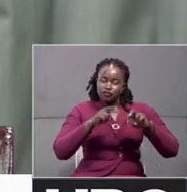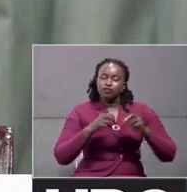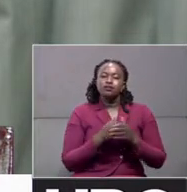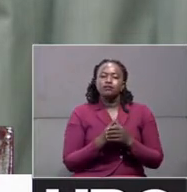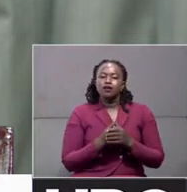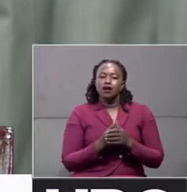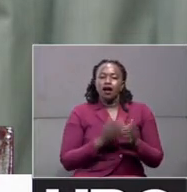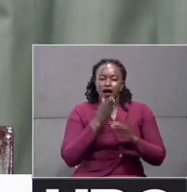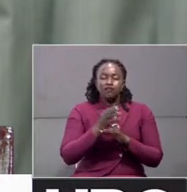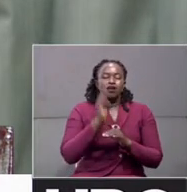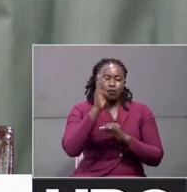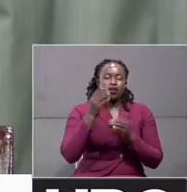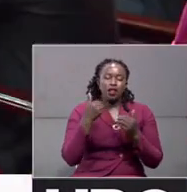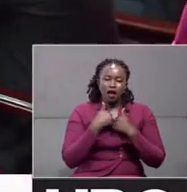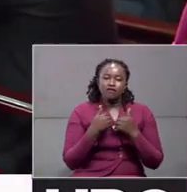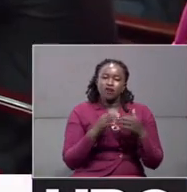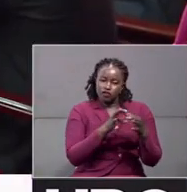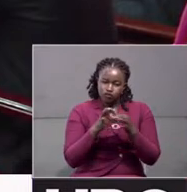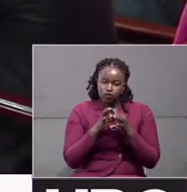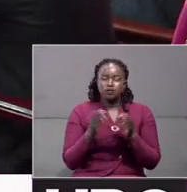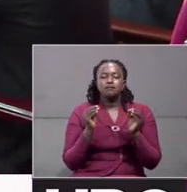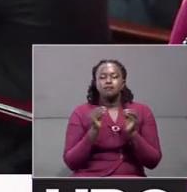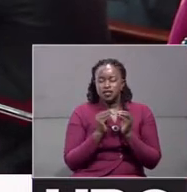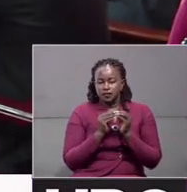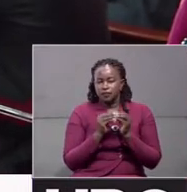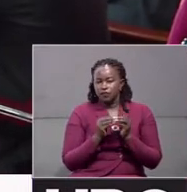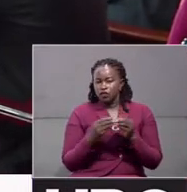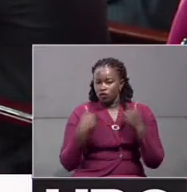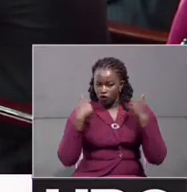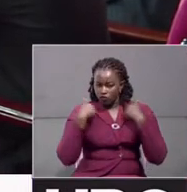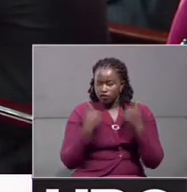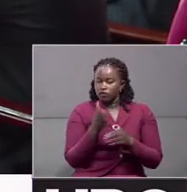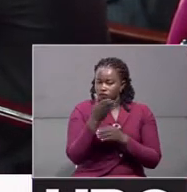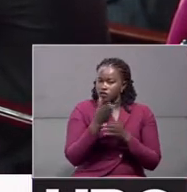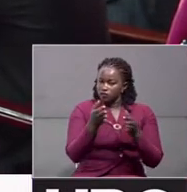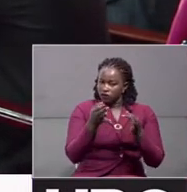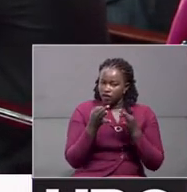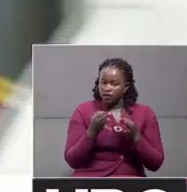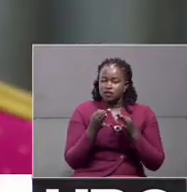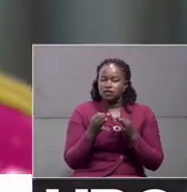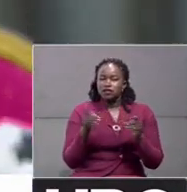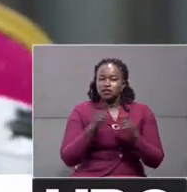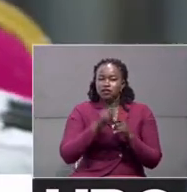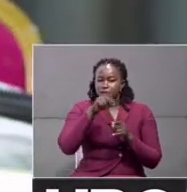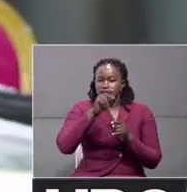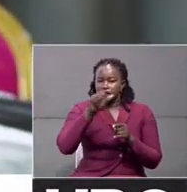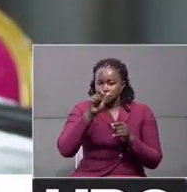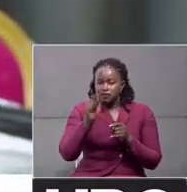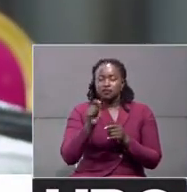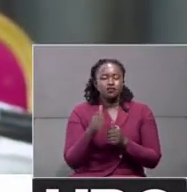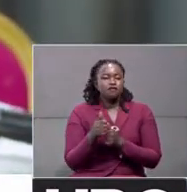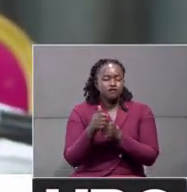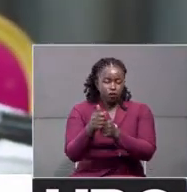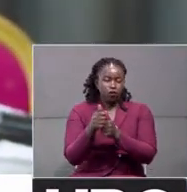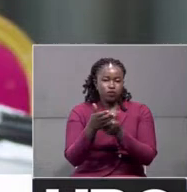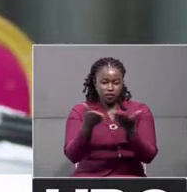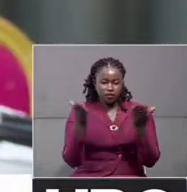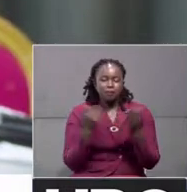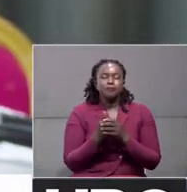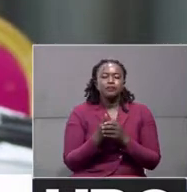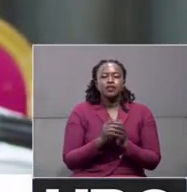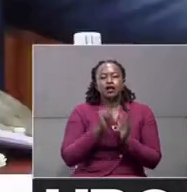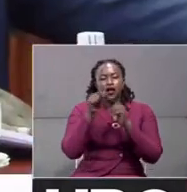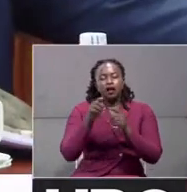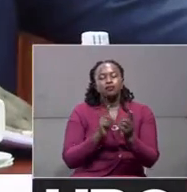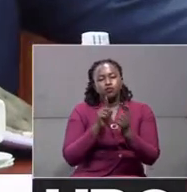we shall have a joint meeting. The officials in the Ministry of Finance, accompanied by the PSST Ramadan Gobi, had